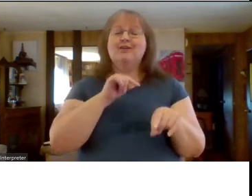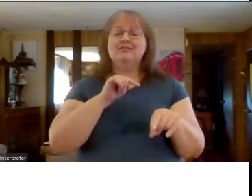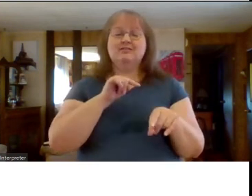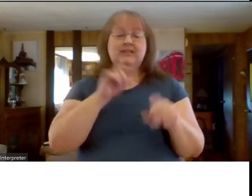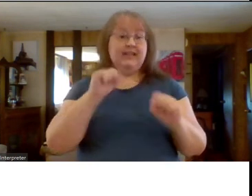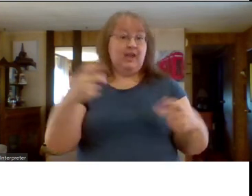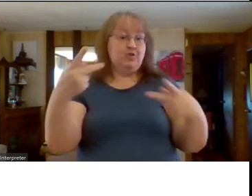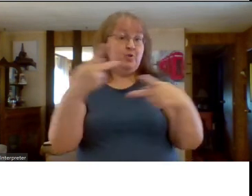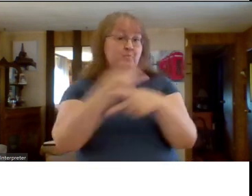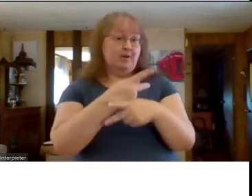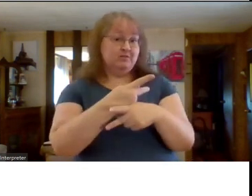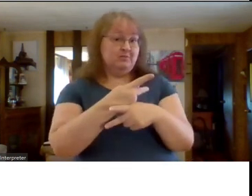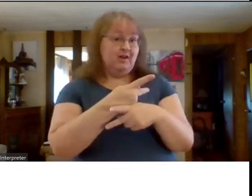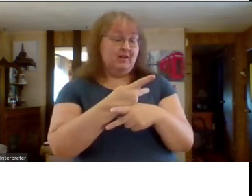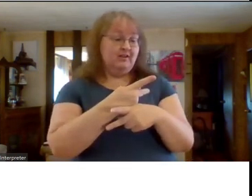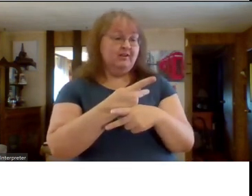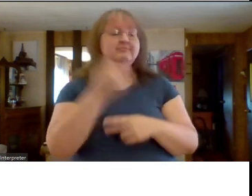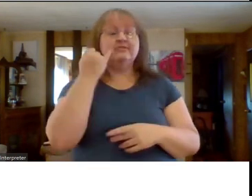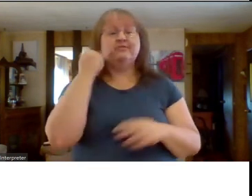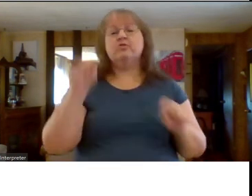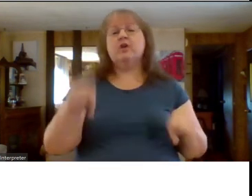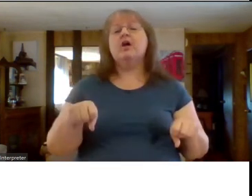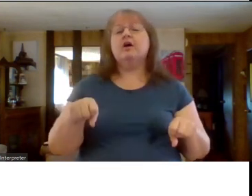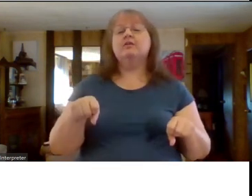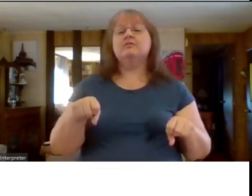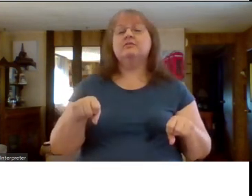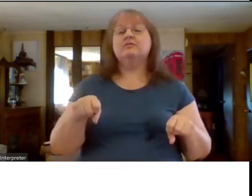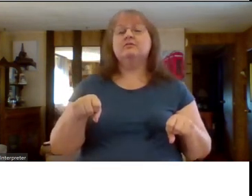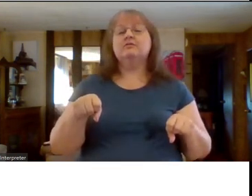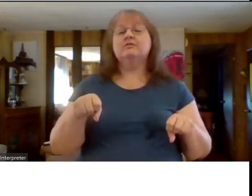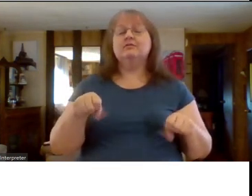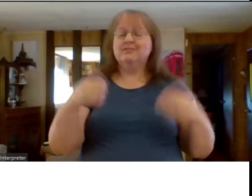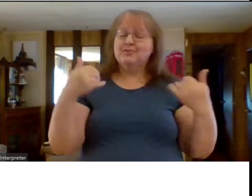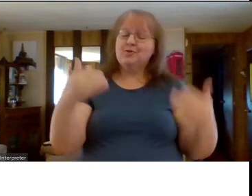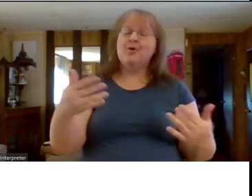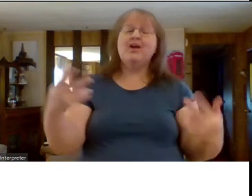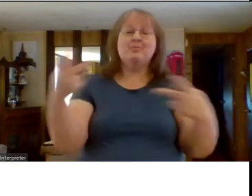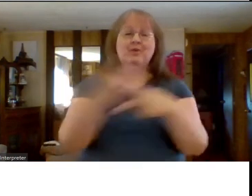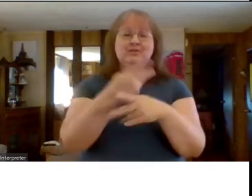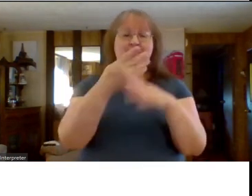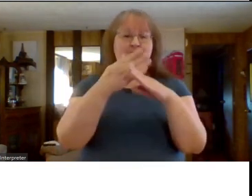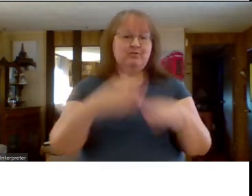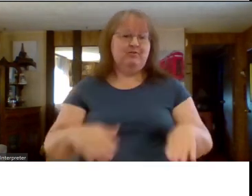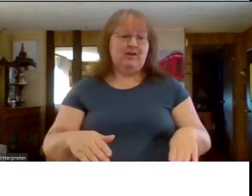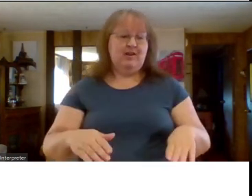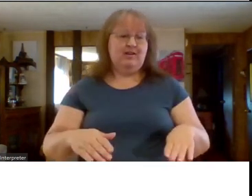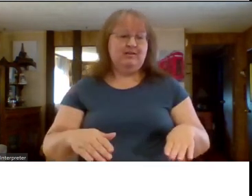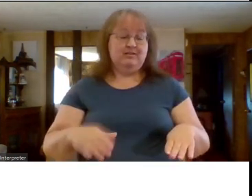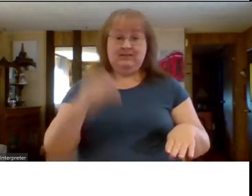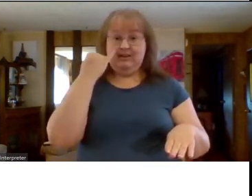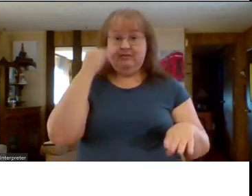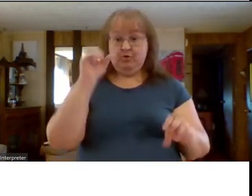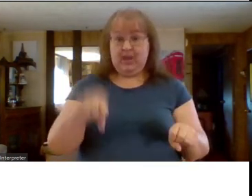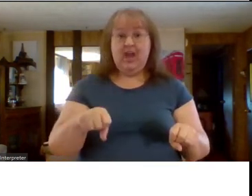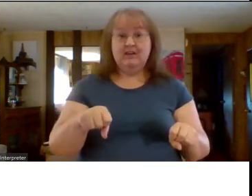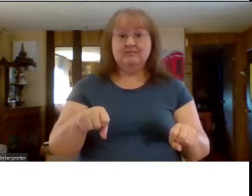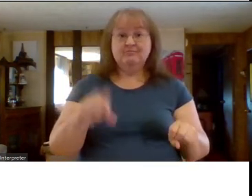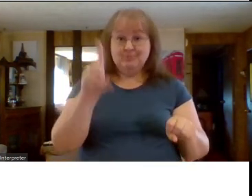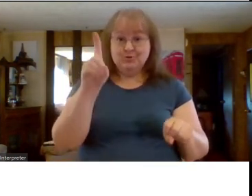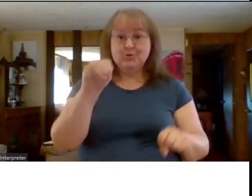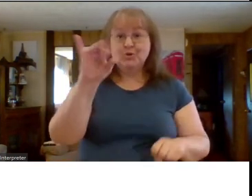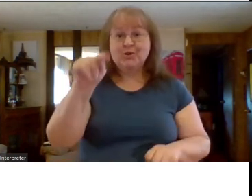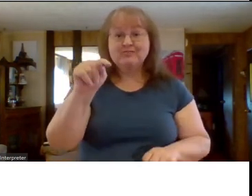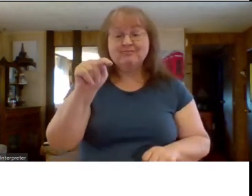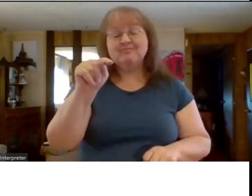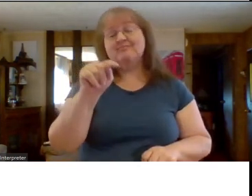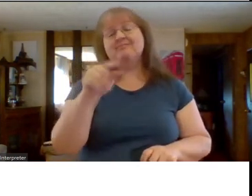check to see, once you set up your proportion, can you multiply to get to number cross? If you can, go ahead and multiply or